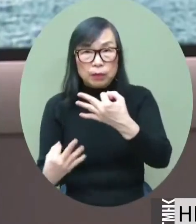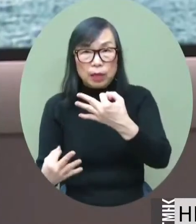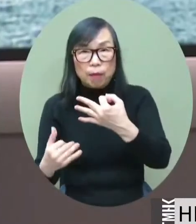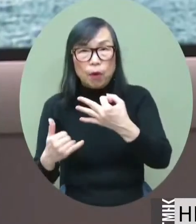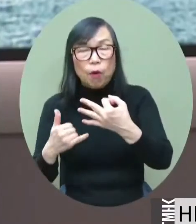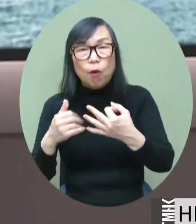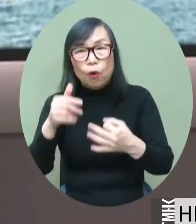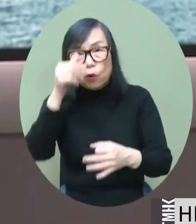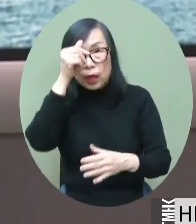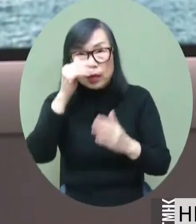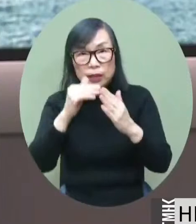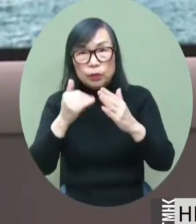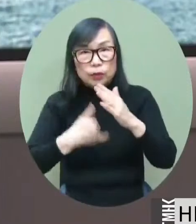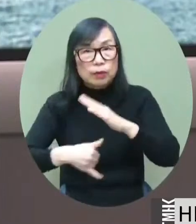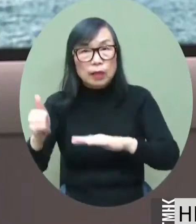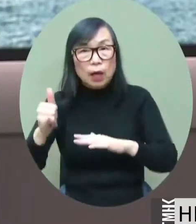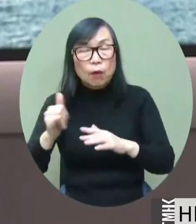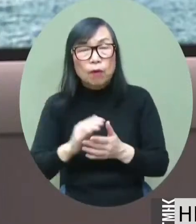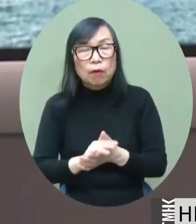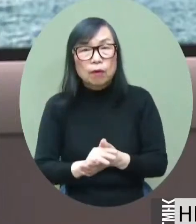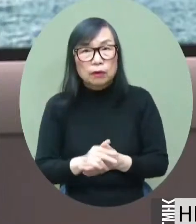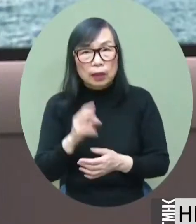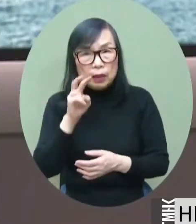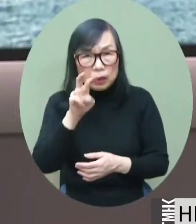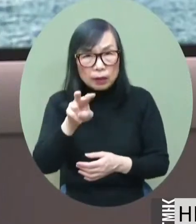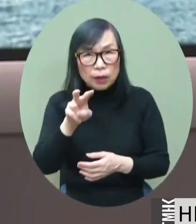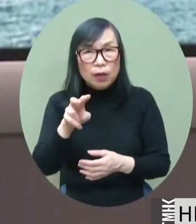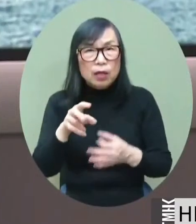he was discharged on the 23rd of March.